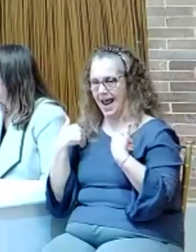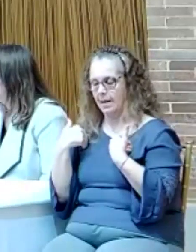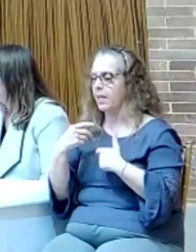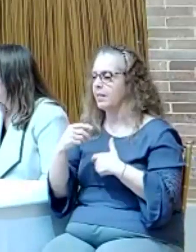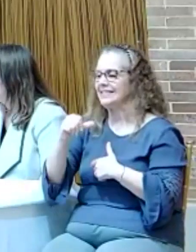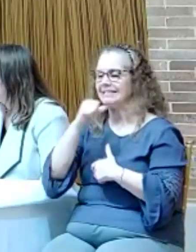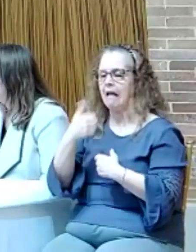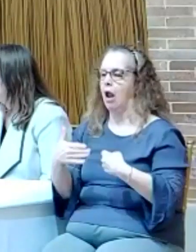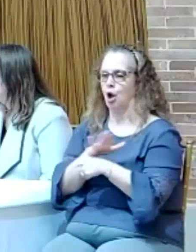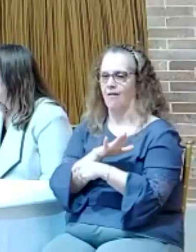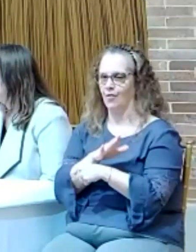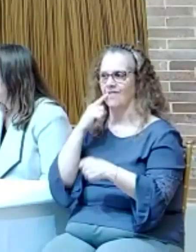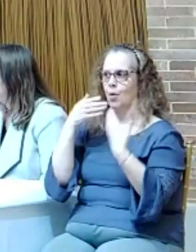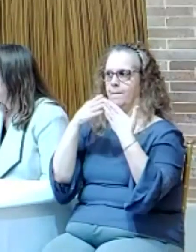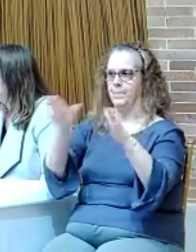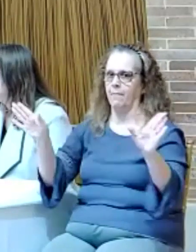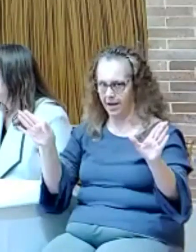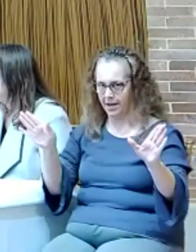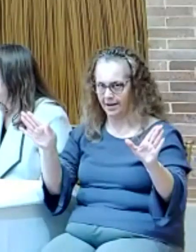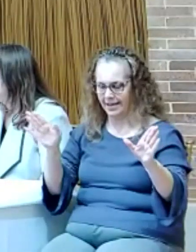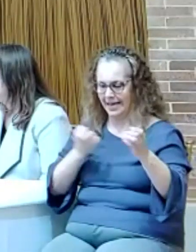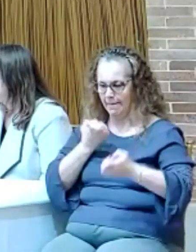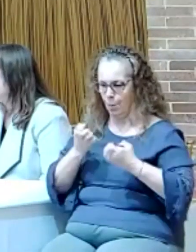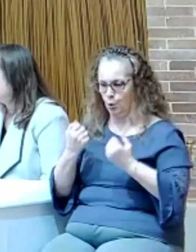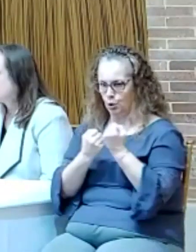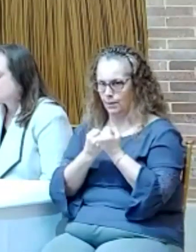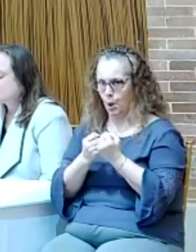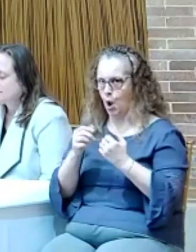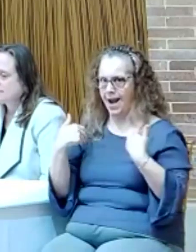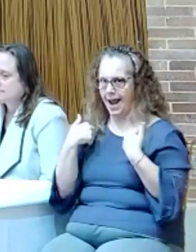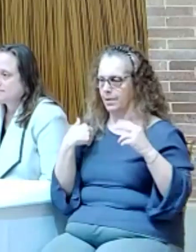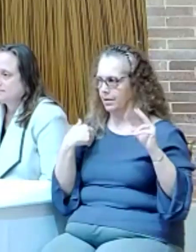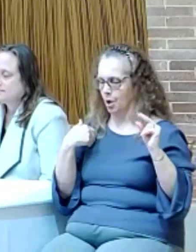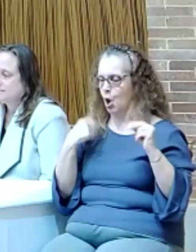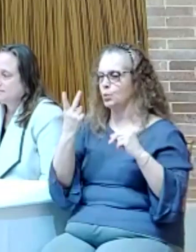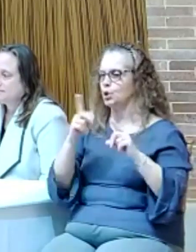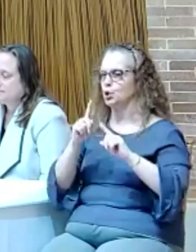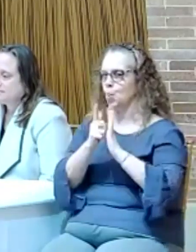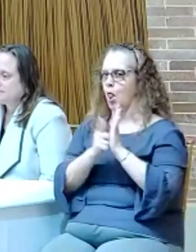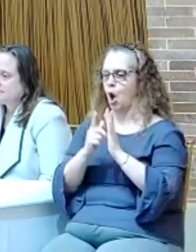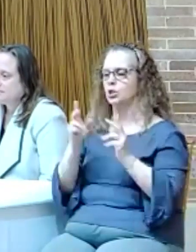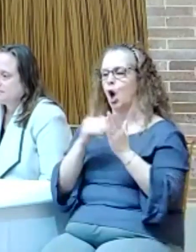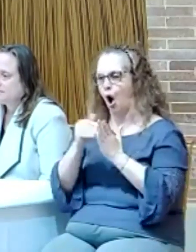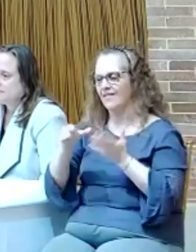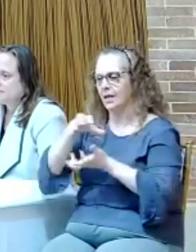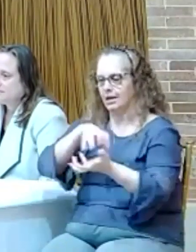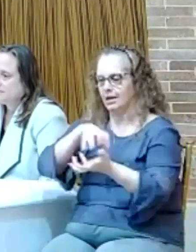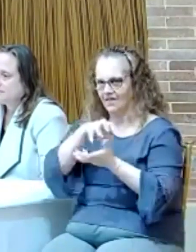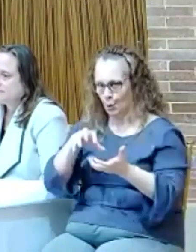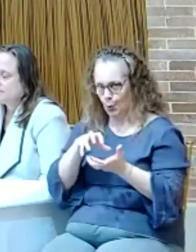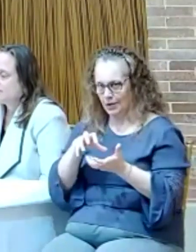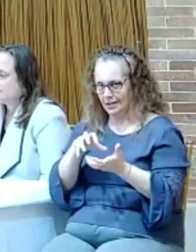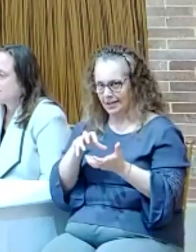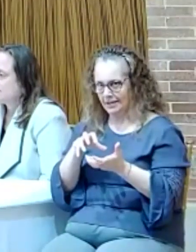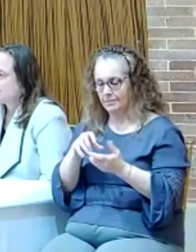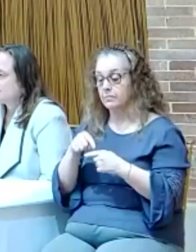to the public so these two these two laws get confused often and the way I try to clarify it is where am I standing if I'm